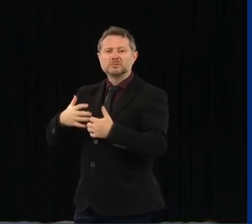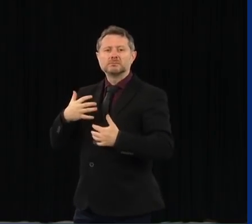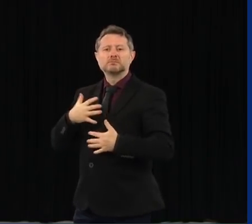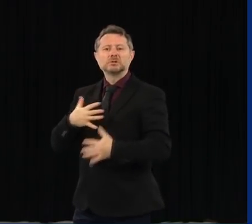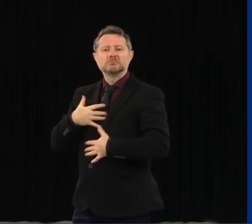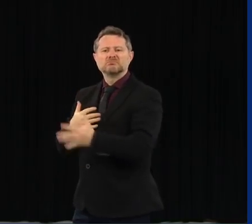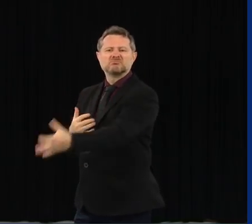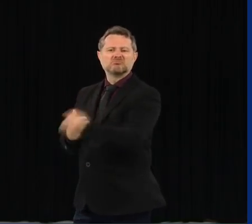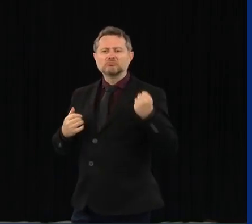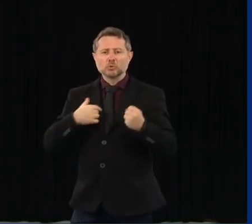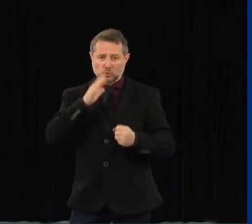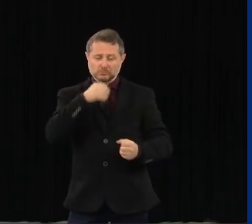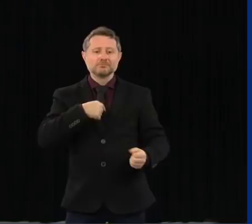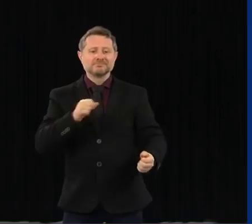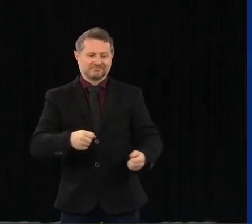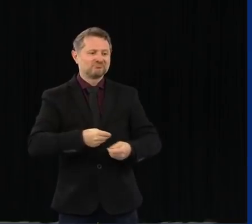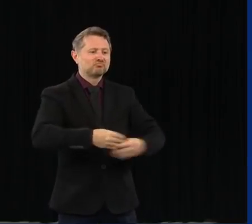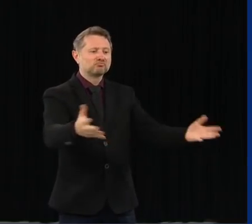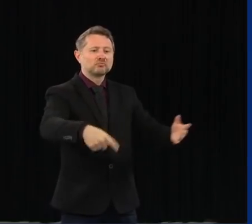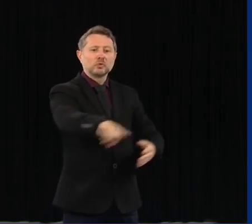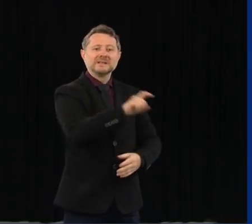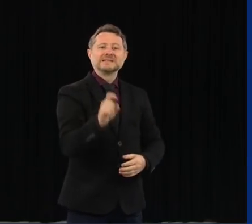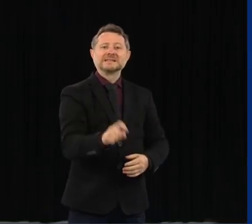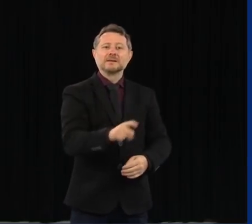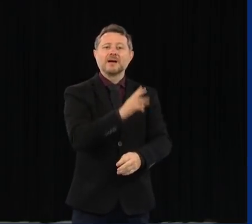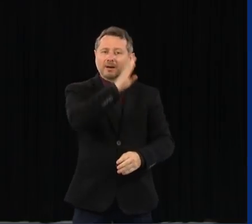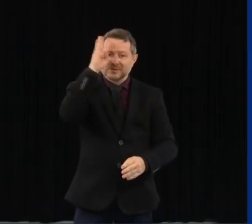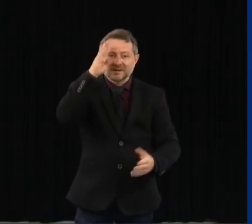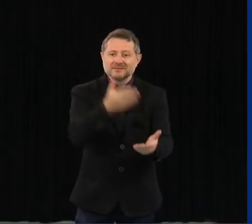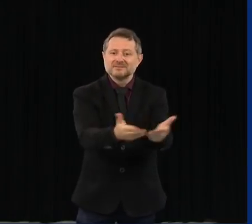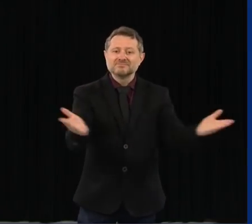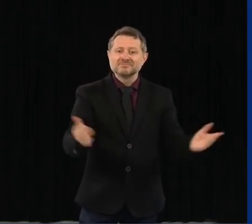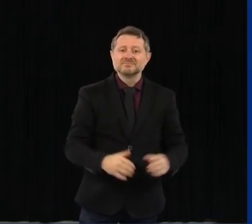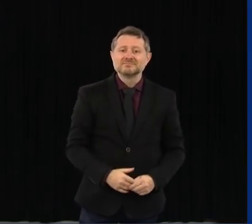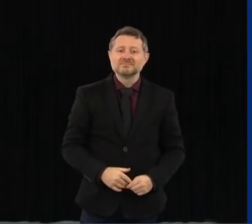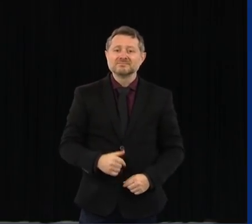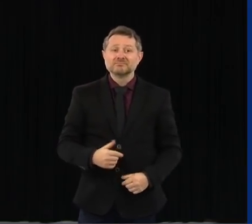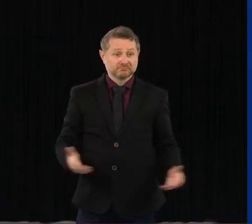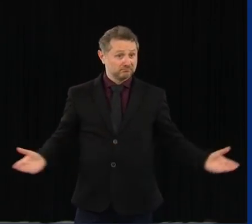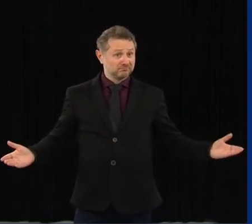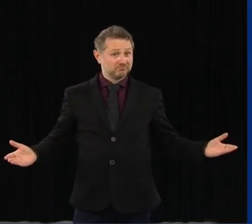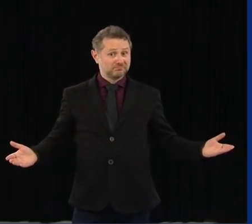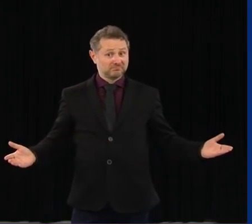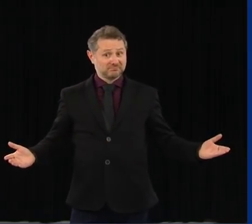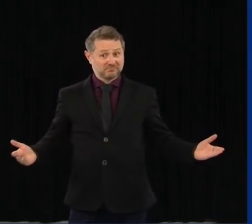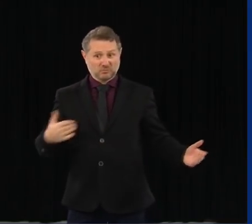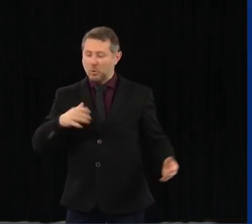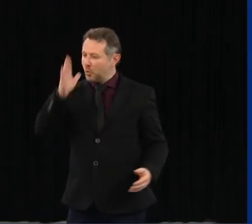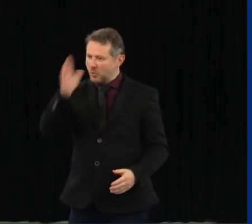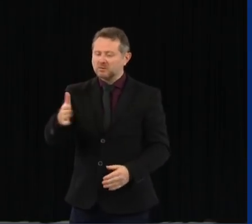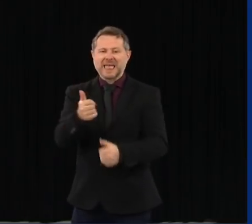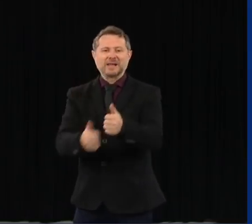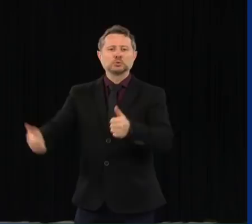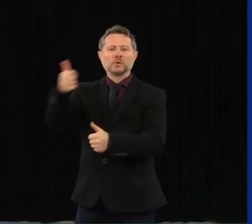them to other parts of the state and other hospitals that do need them.